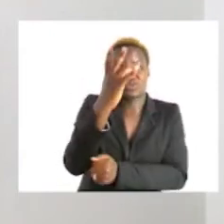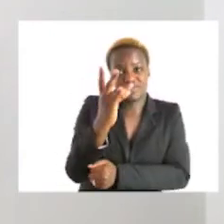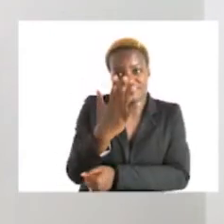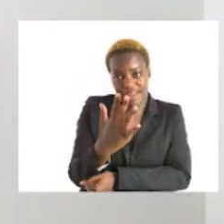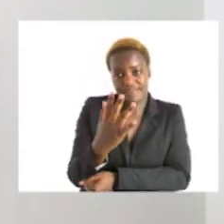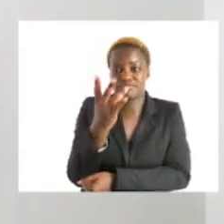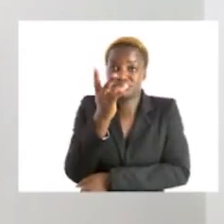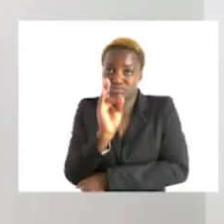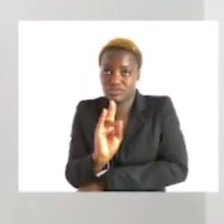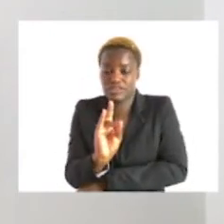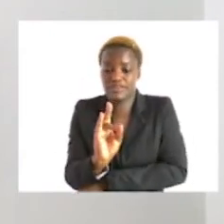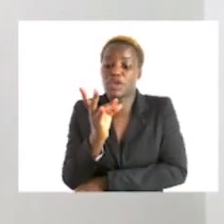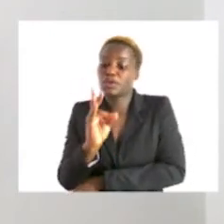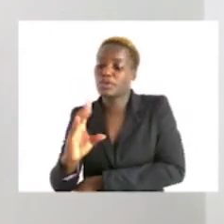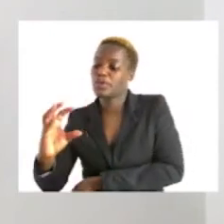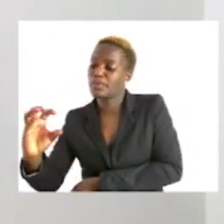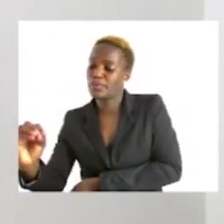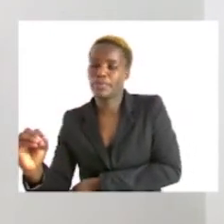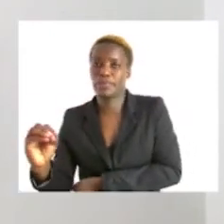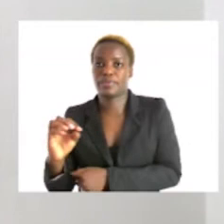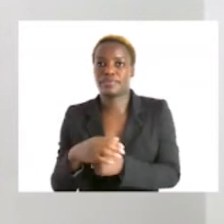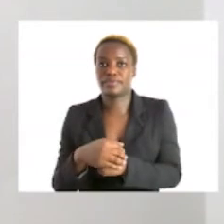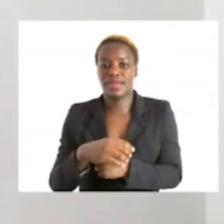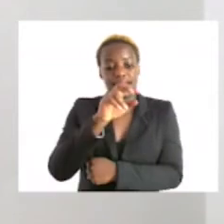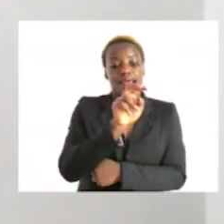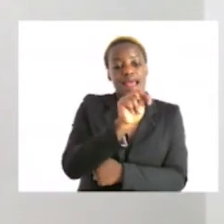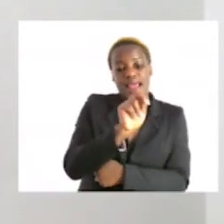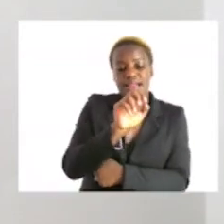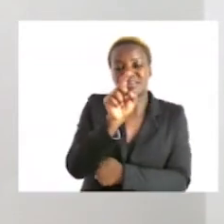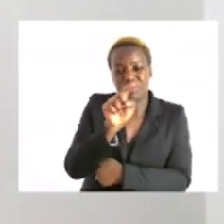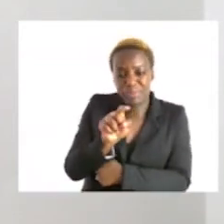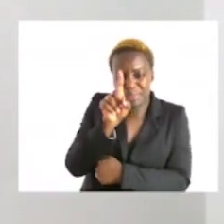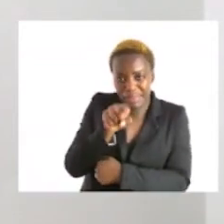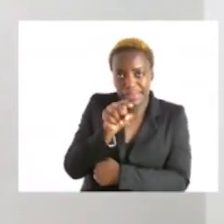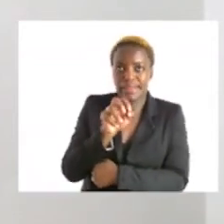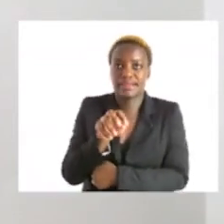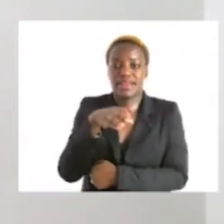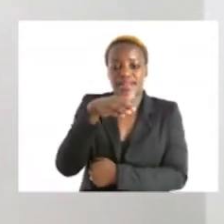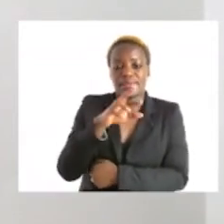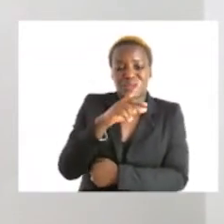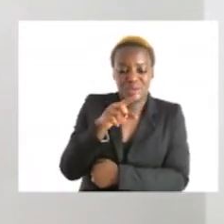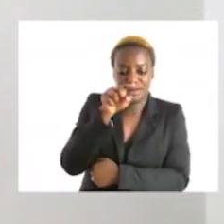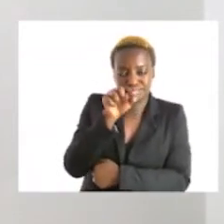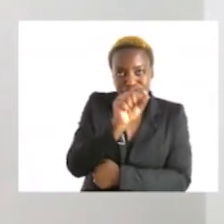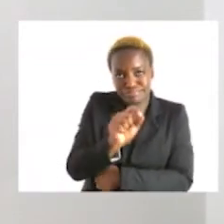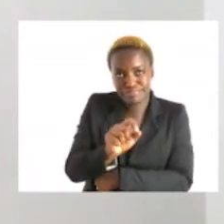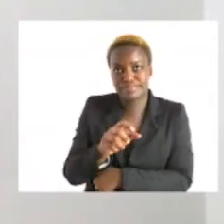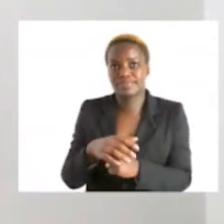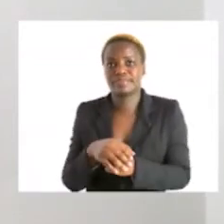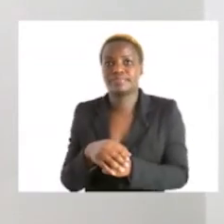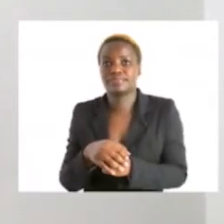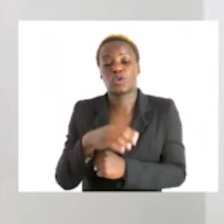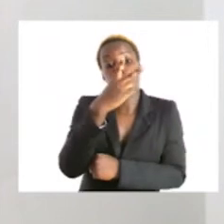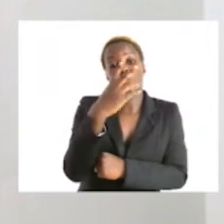The sign of the Namibian dollar just comes down. And so $20